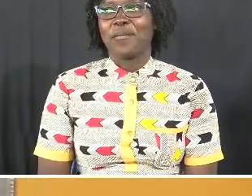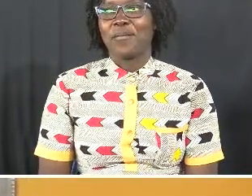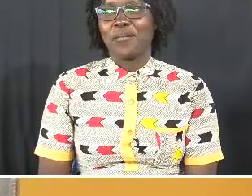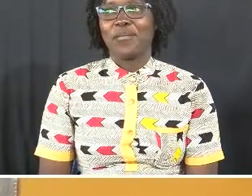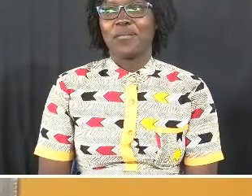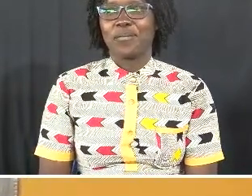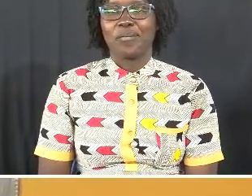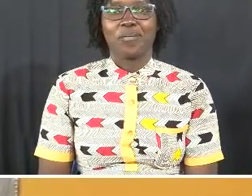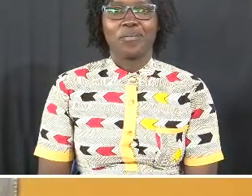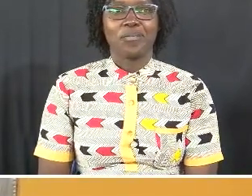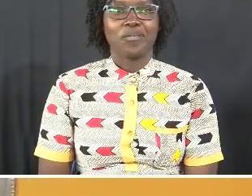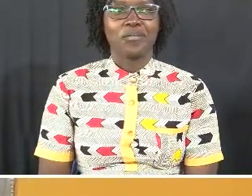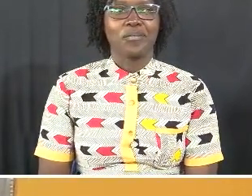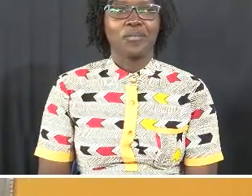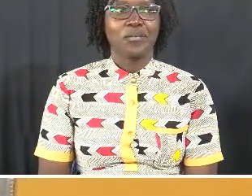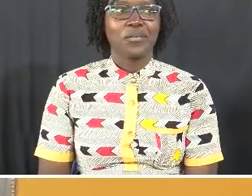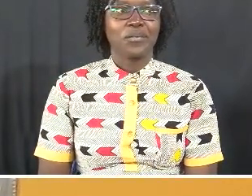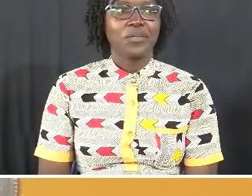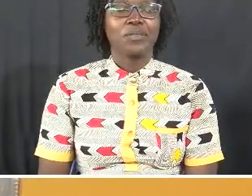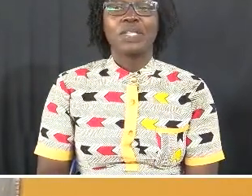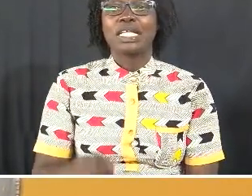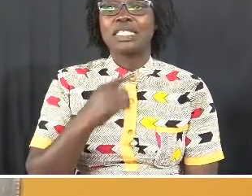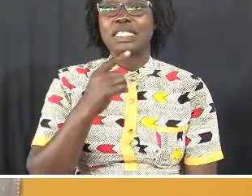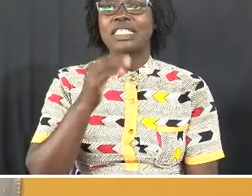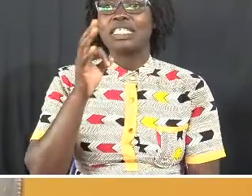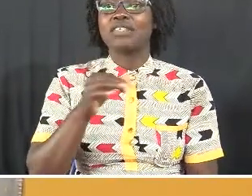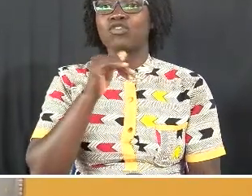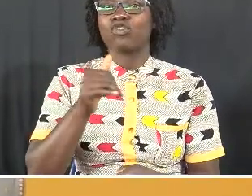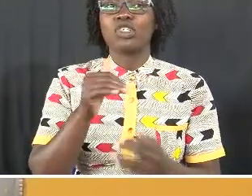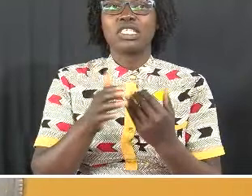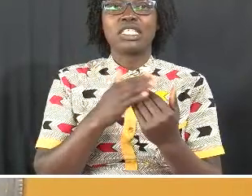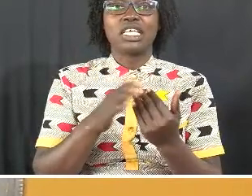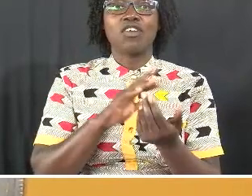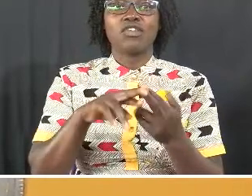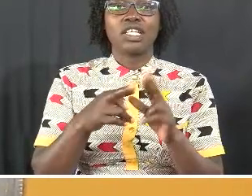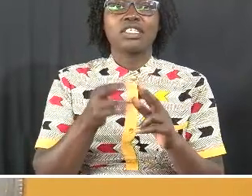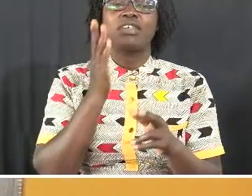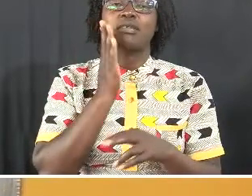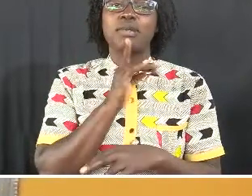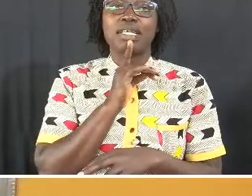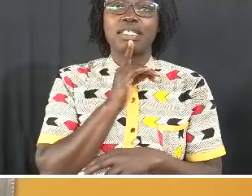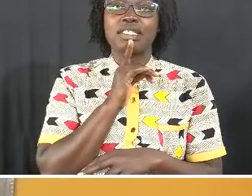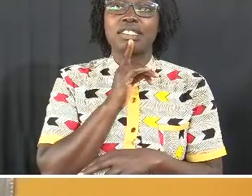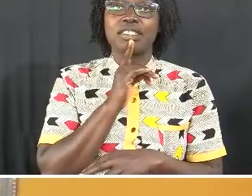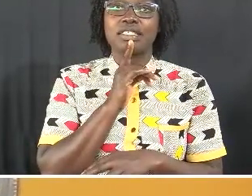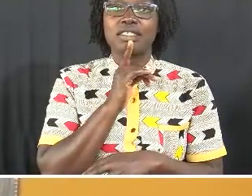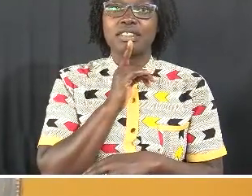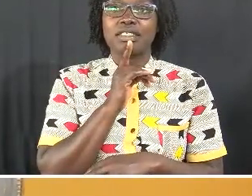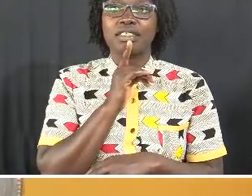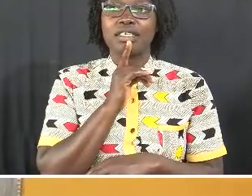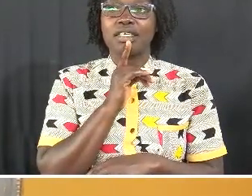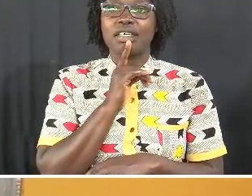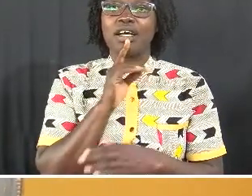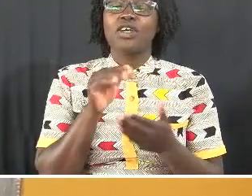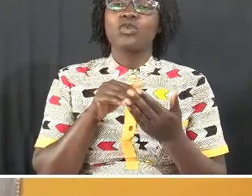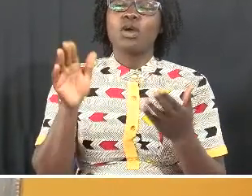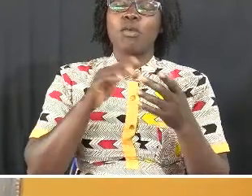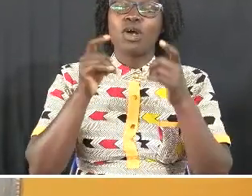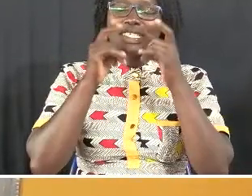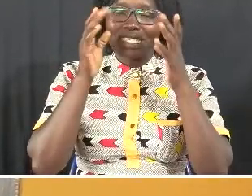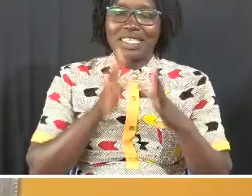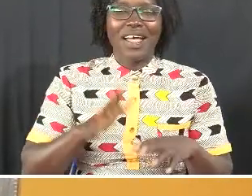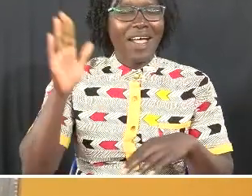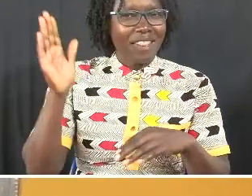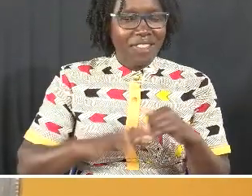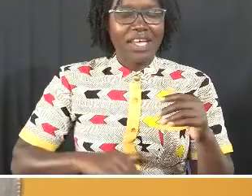I know you didn't hear me. I'm saying if you do not take care of your relatives and parents and acquaintances, you are more wicked than